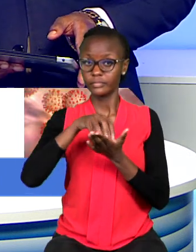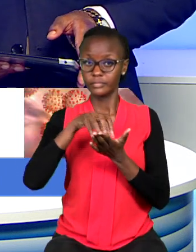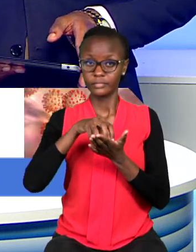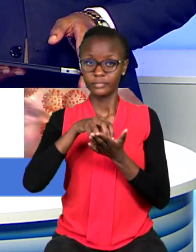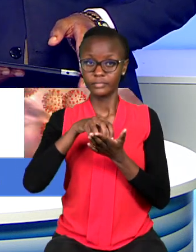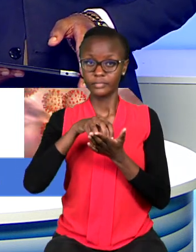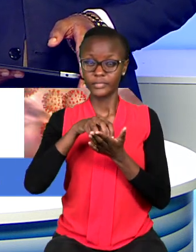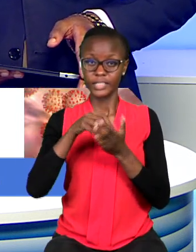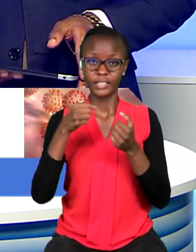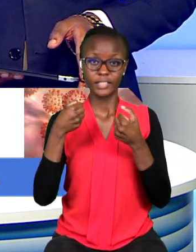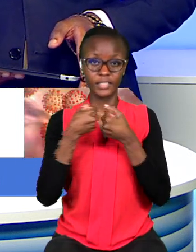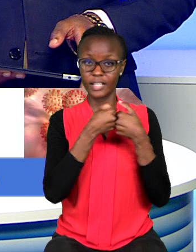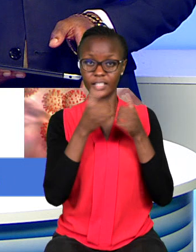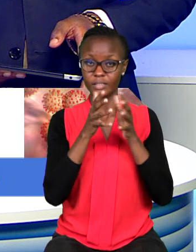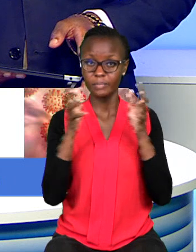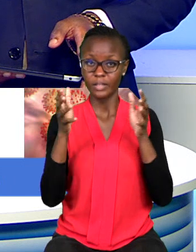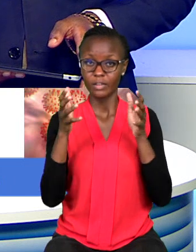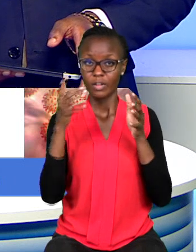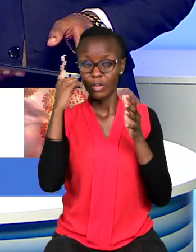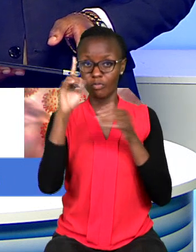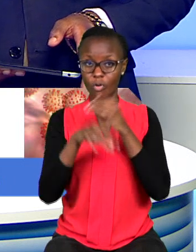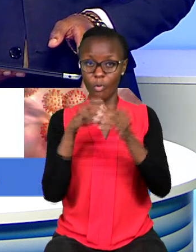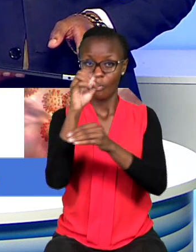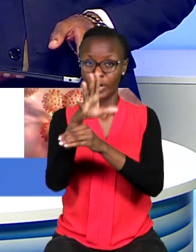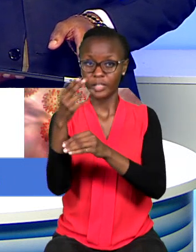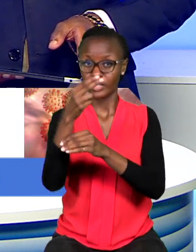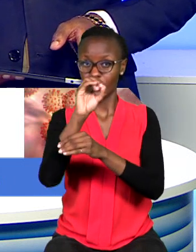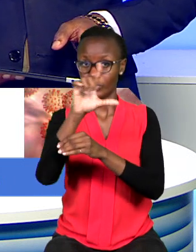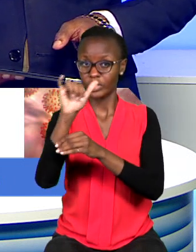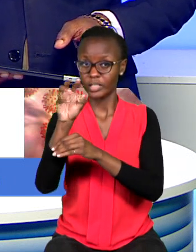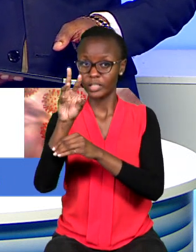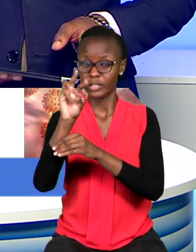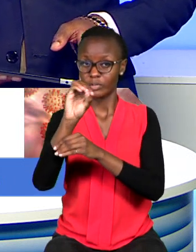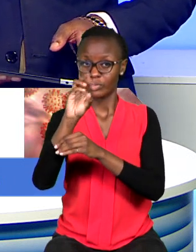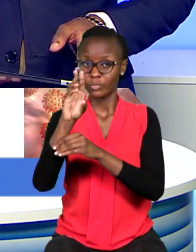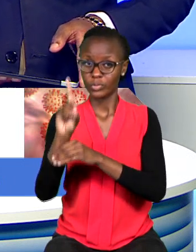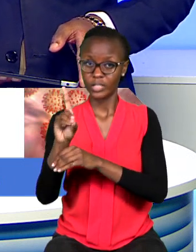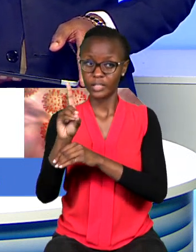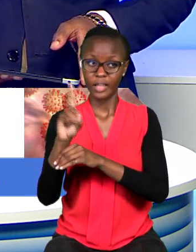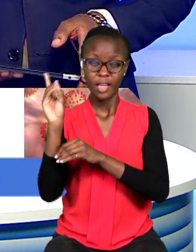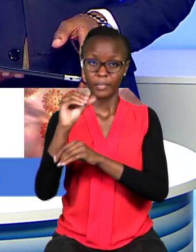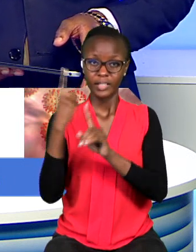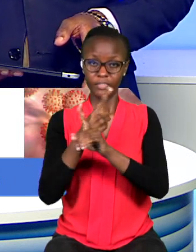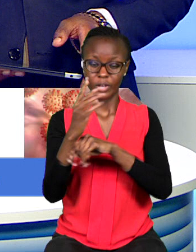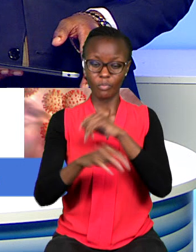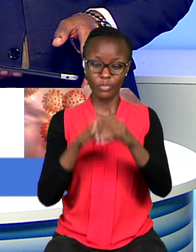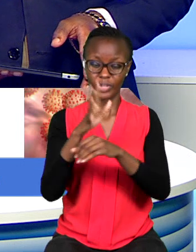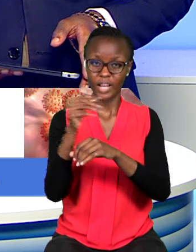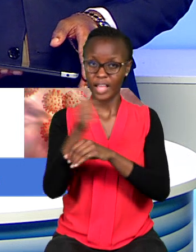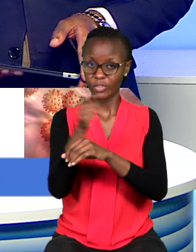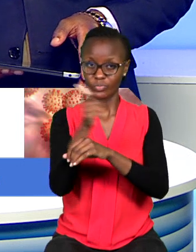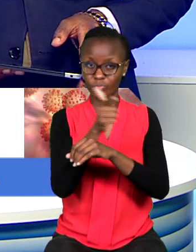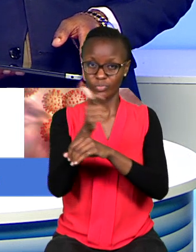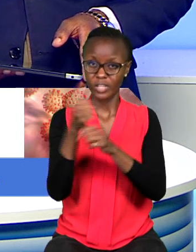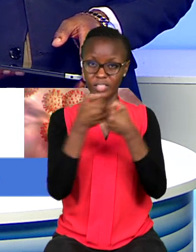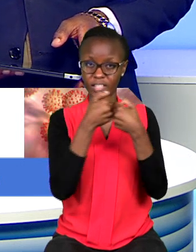Hollywood, forcing theaters worldwide to shut down and film releases to be postponed, while pushing movie studios to adapt a variety of new